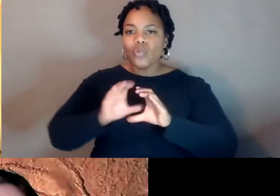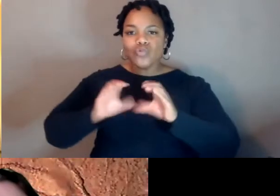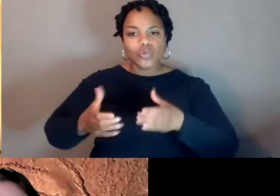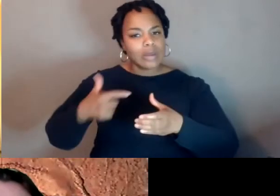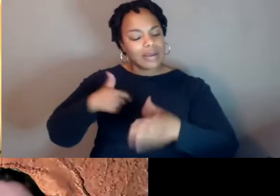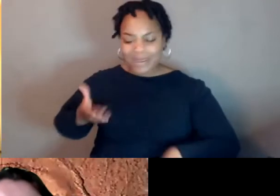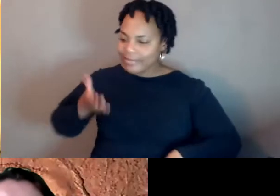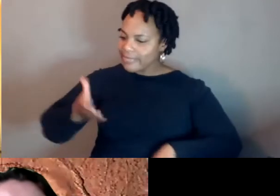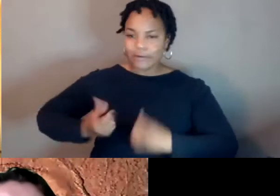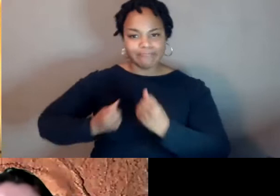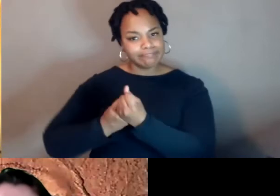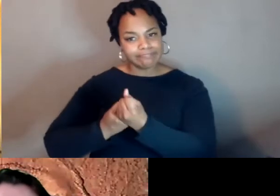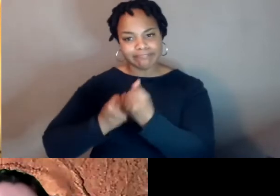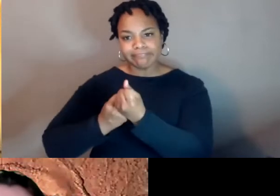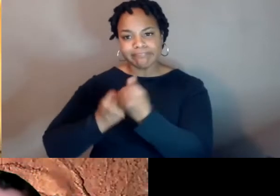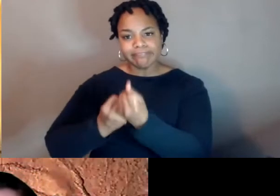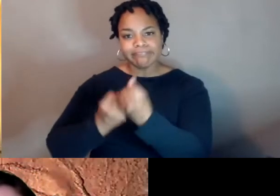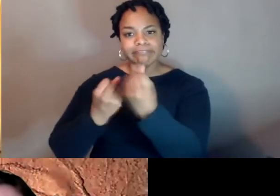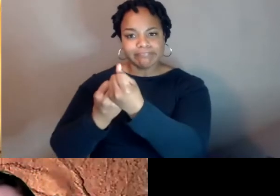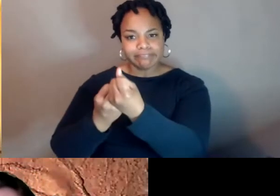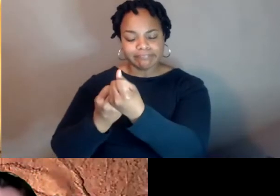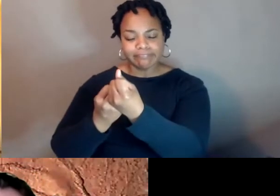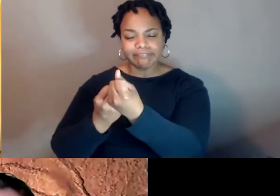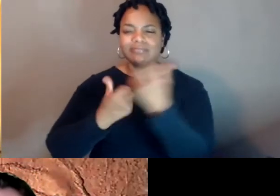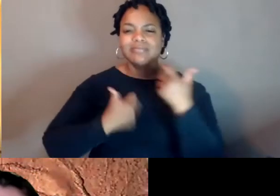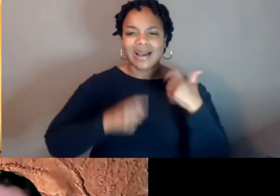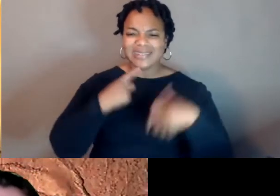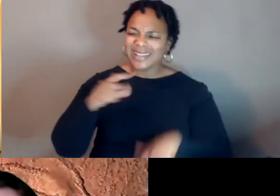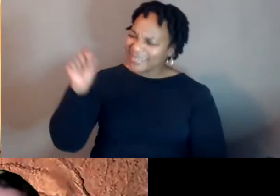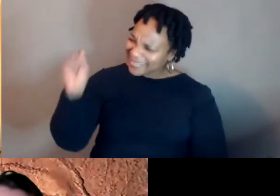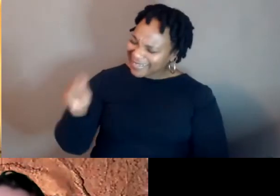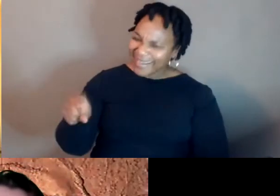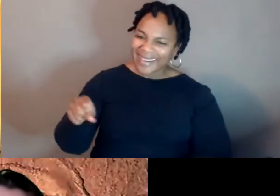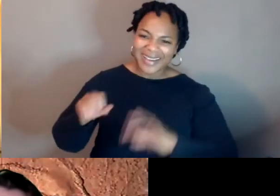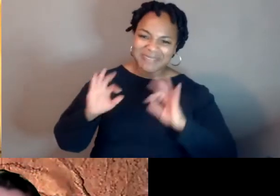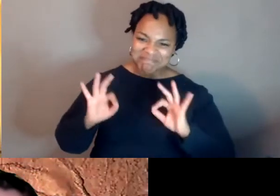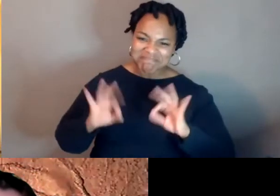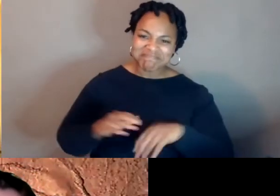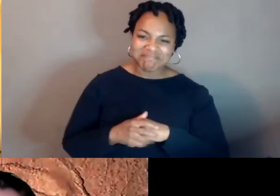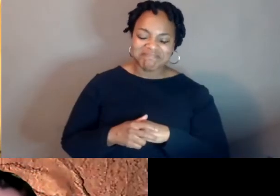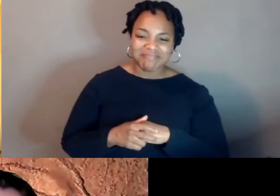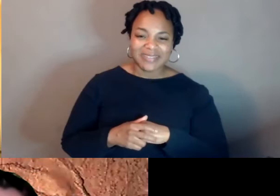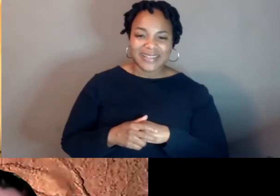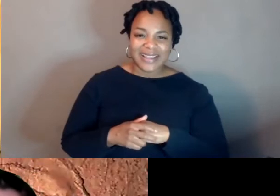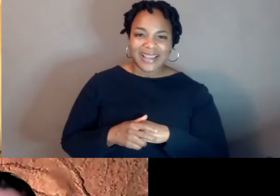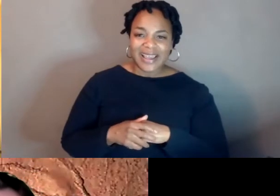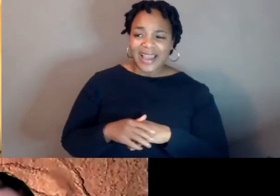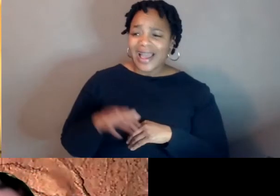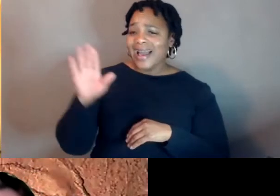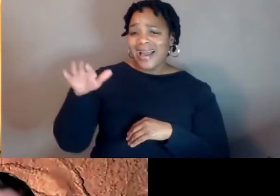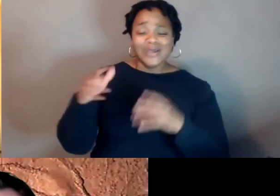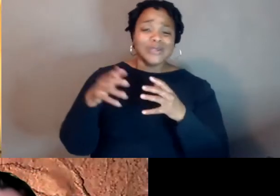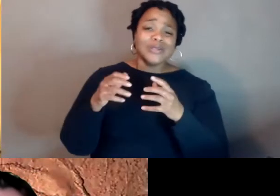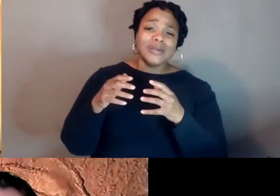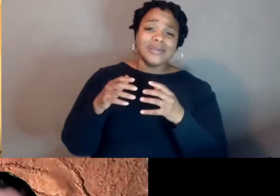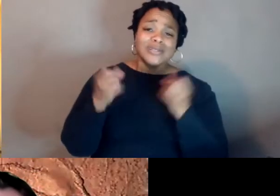to support them. Yes. Very good. Well, I have so much I want to